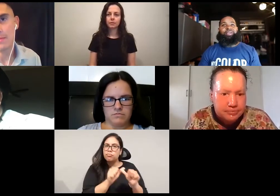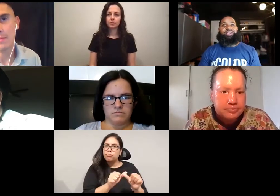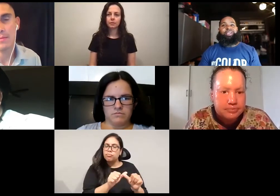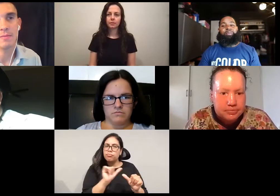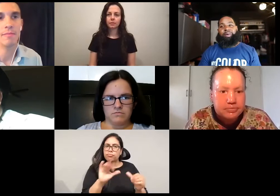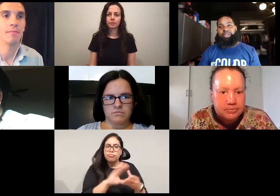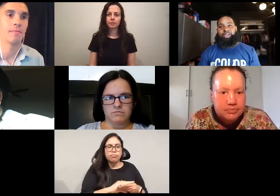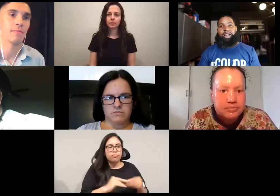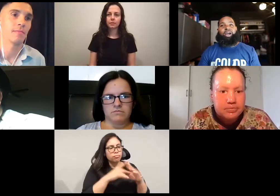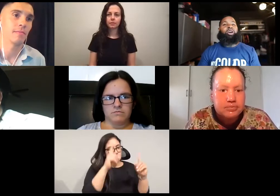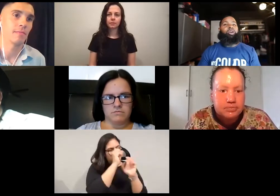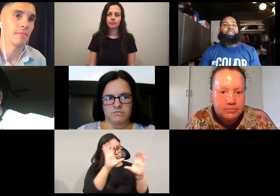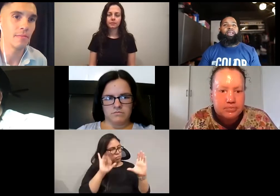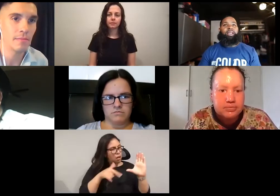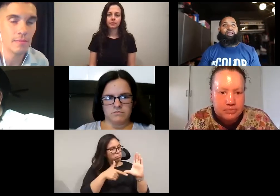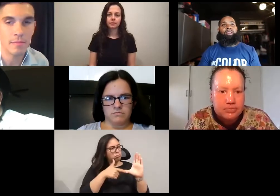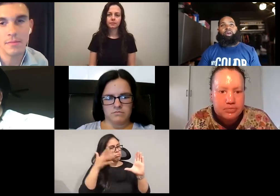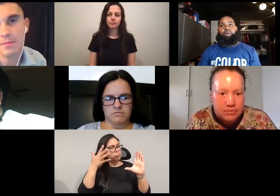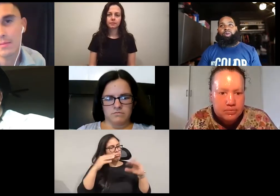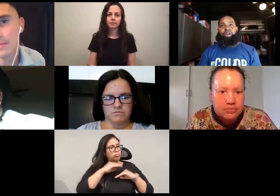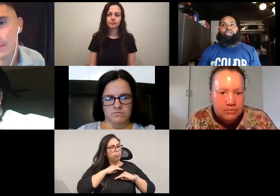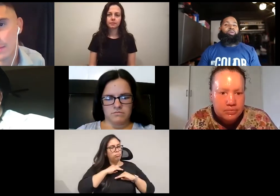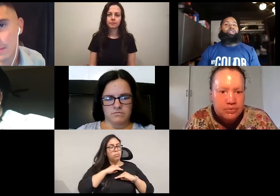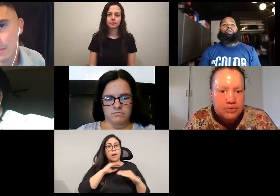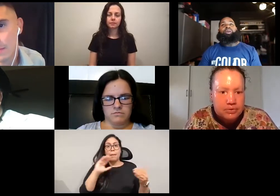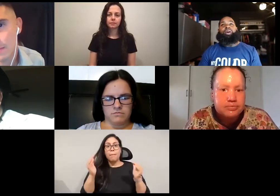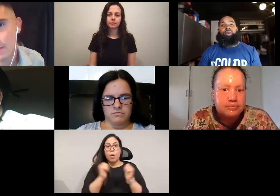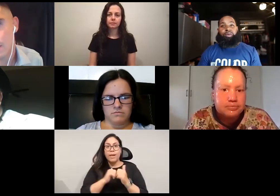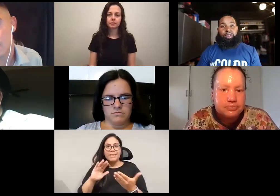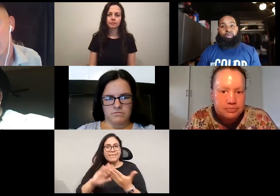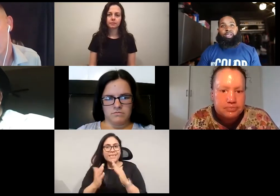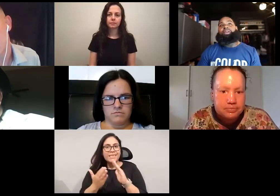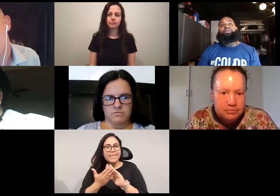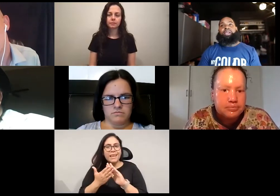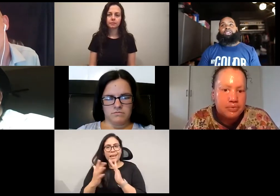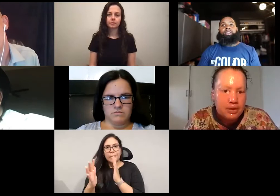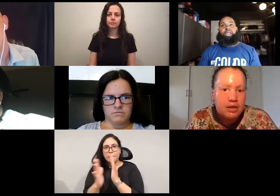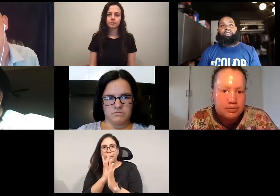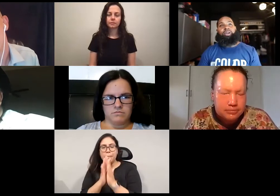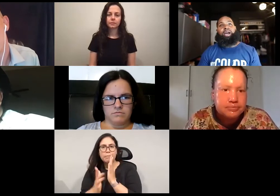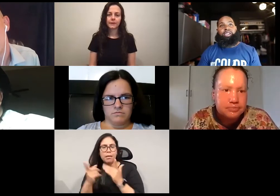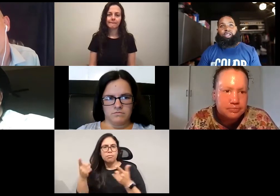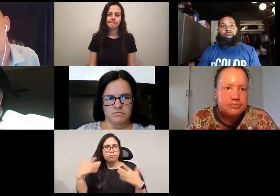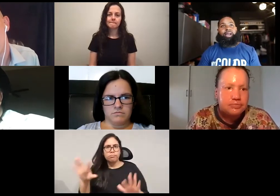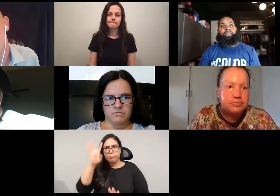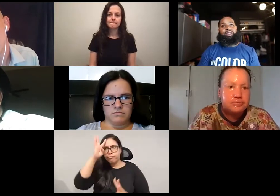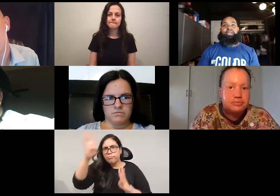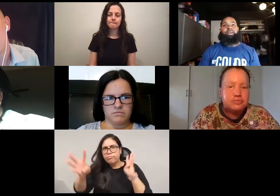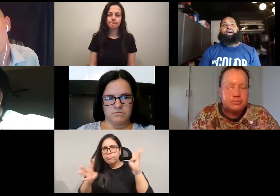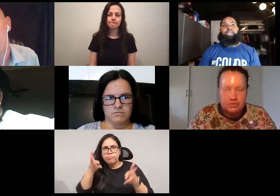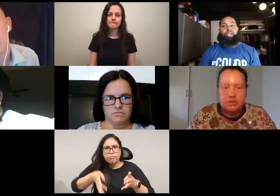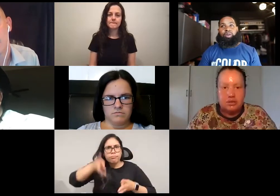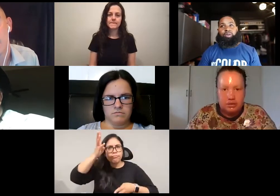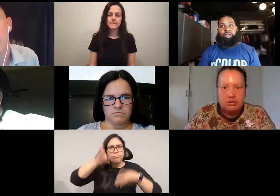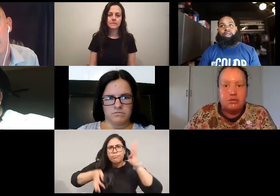and direction, compared to like an urban setting where there's so much going on, so much innovation, things are constantly rising, things